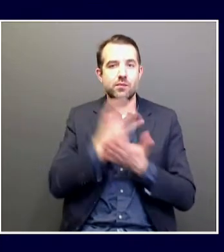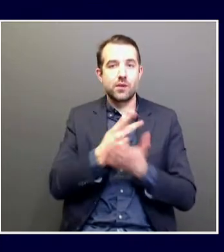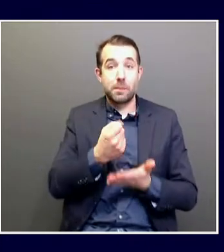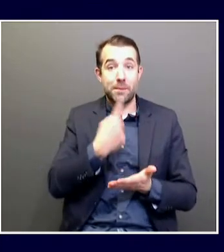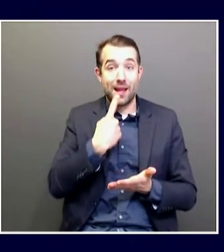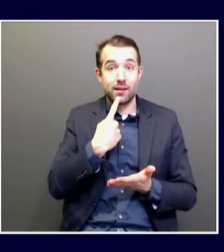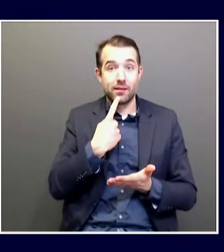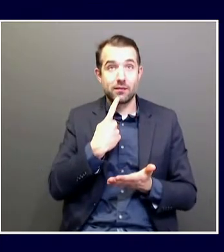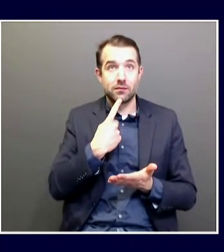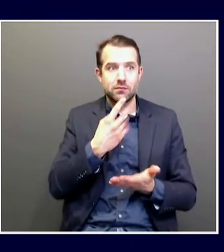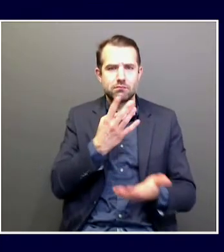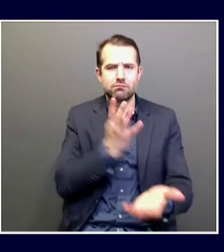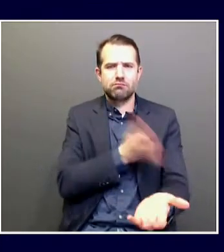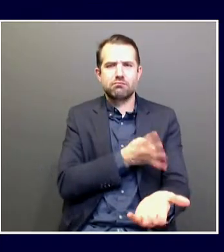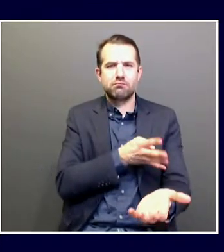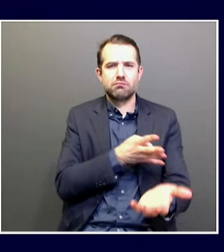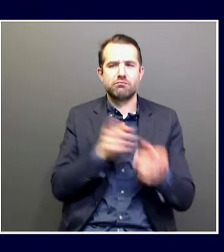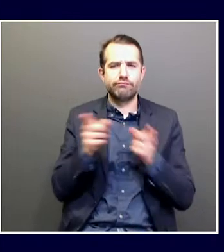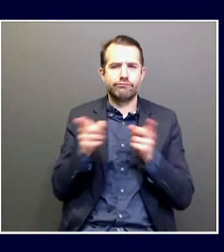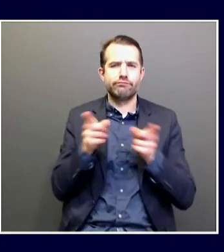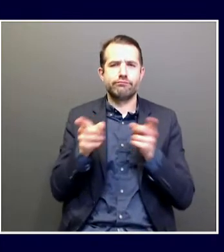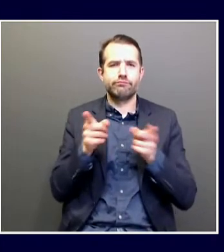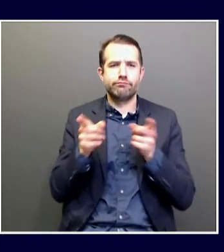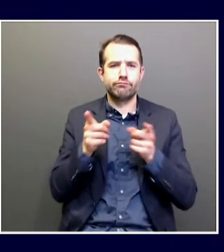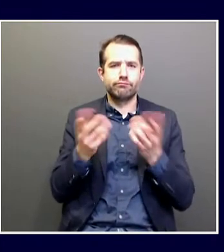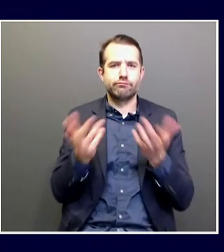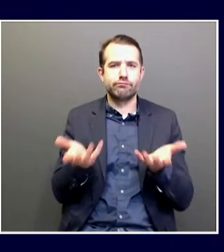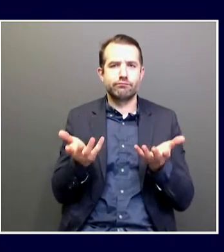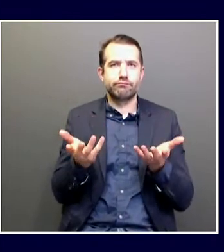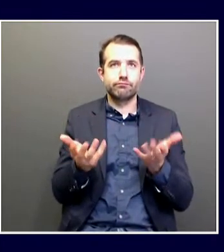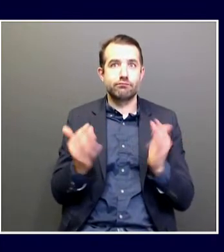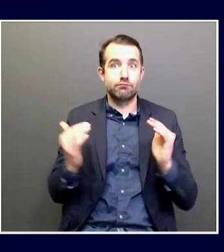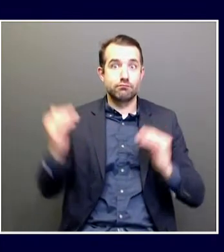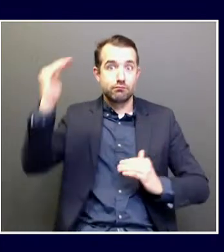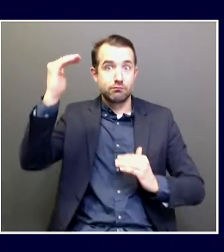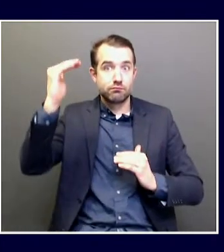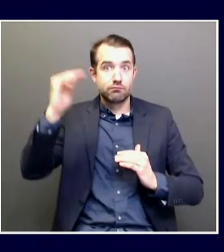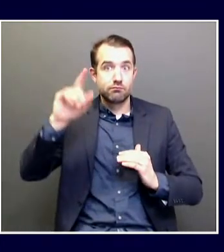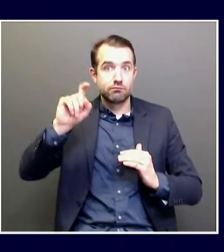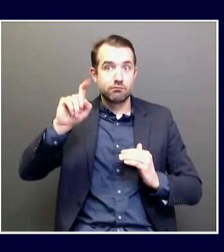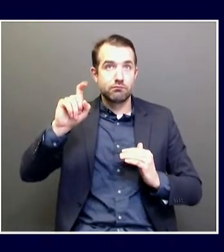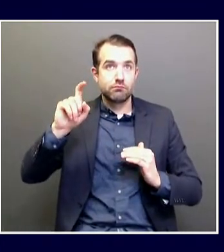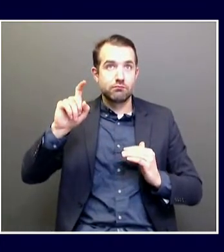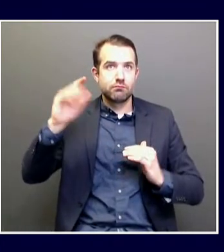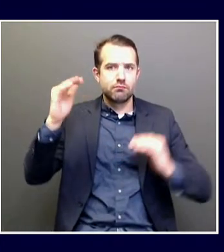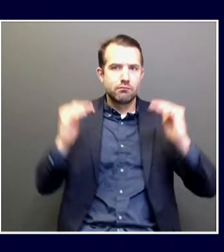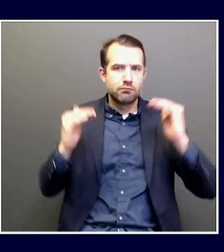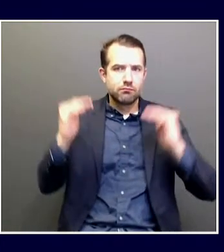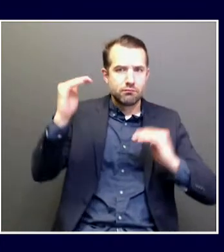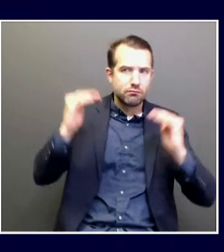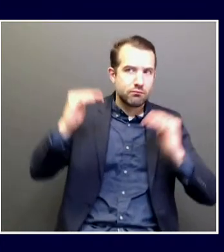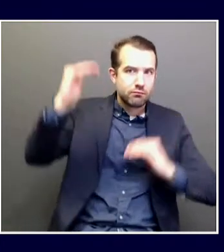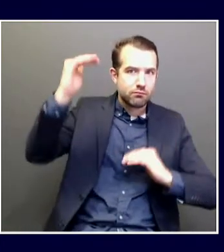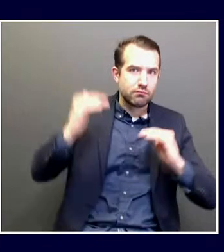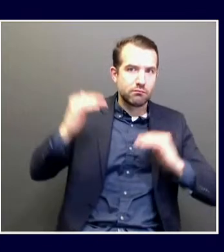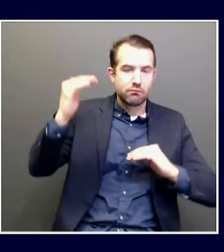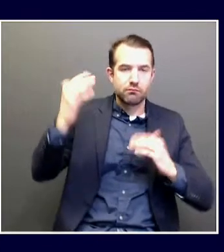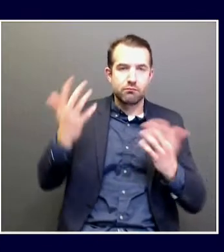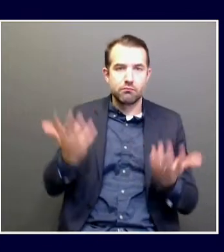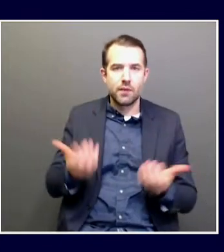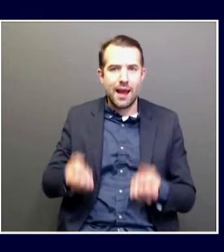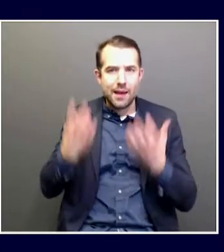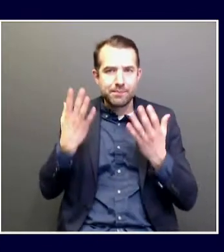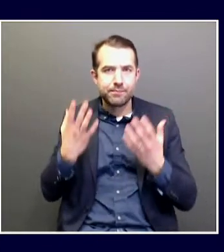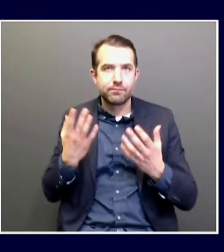meaning 265,000 people nationwide between now and February. So it's larger than that, right? Megan,